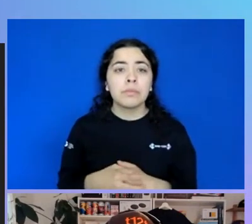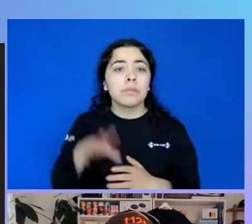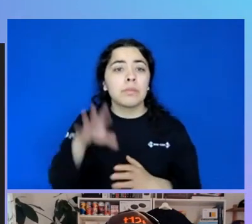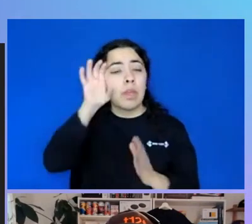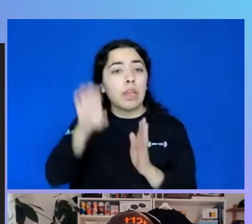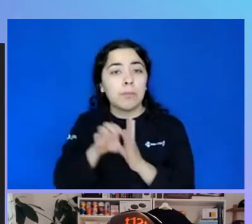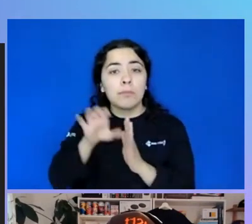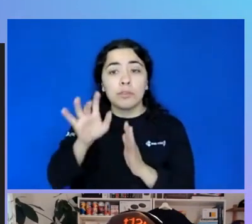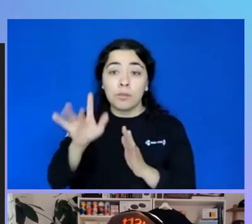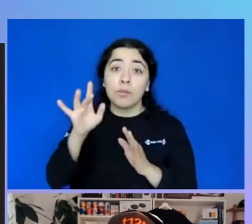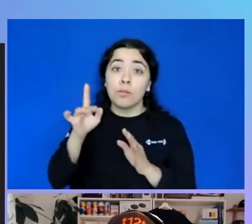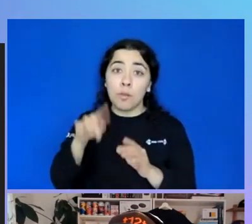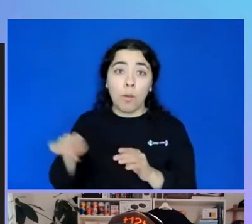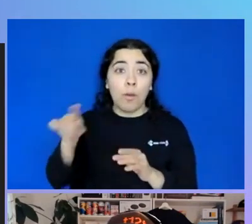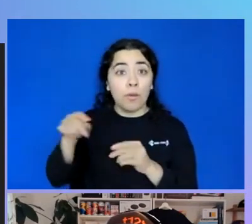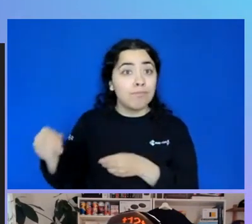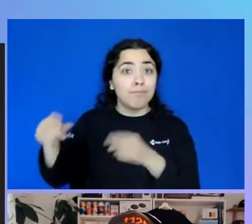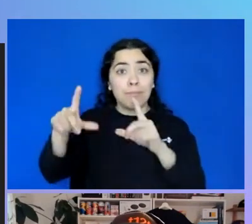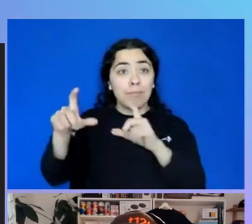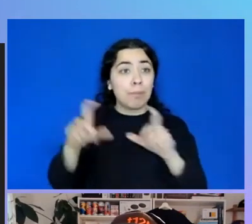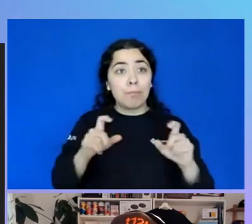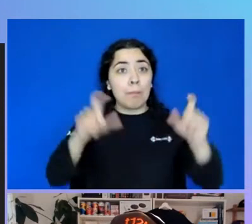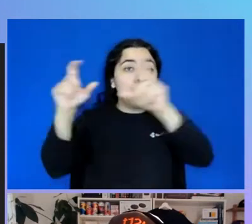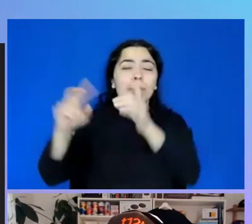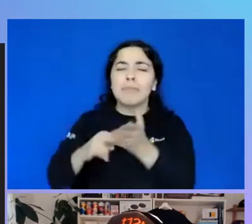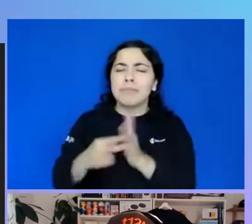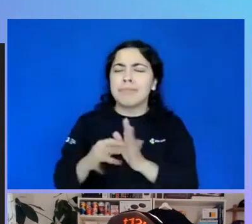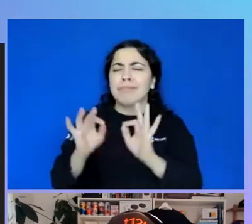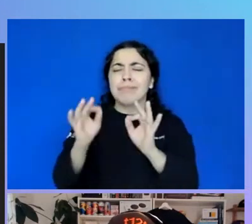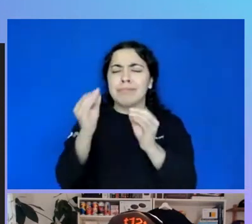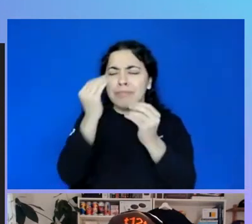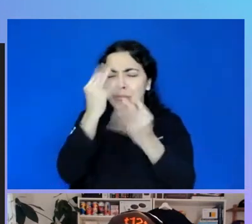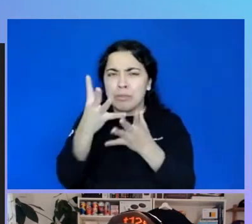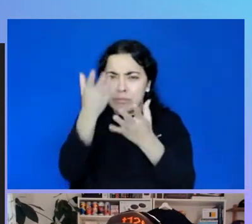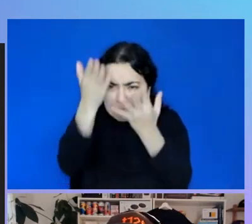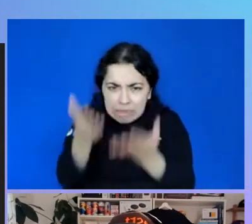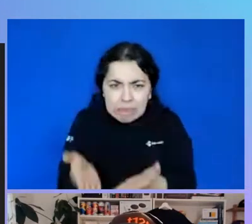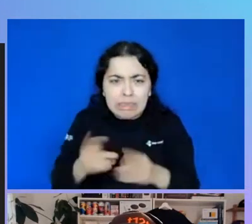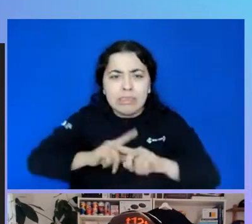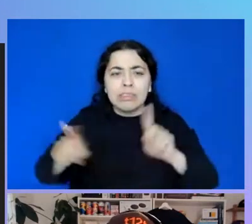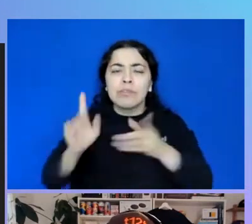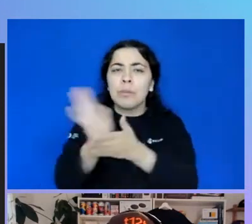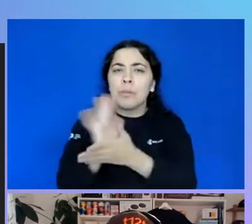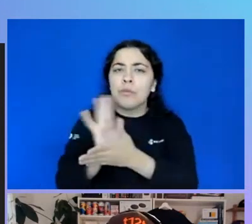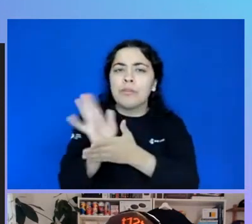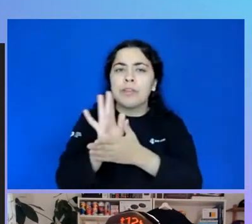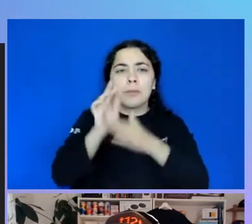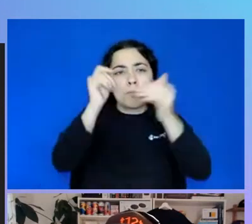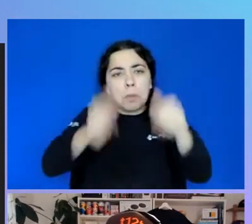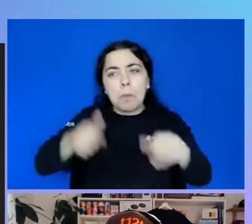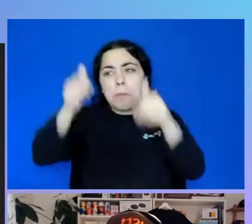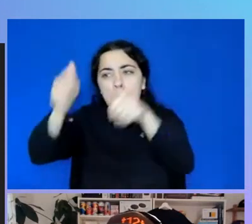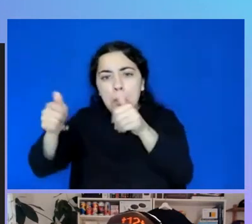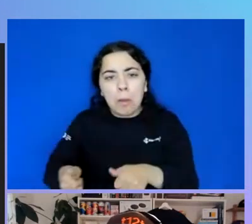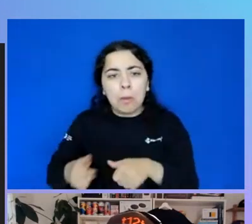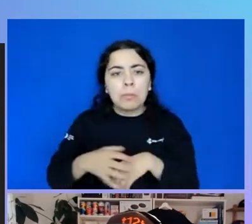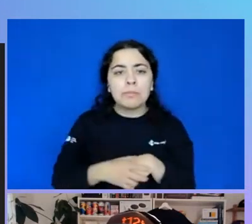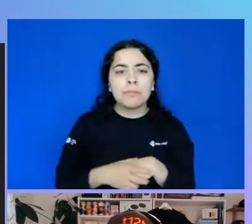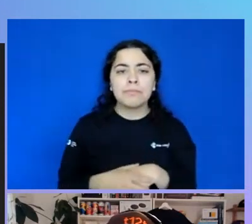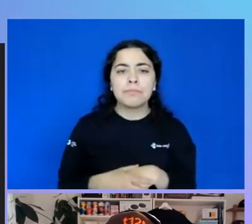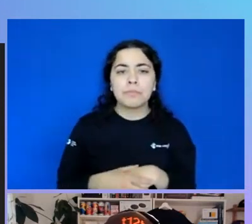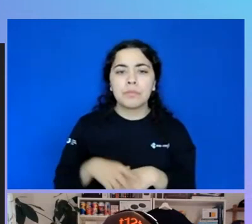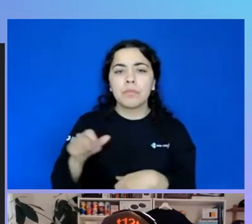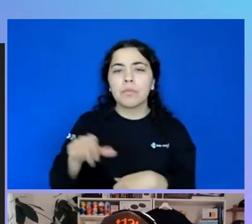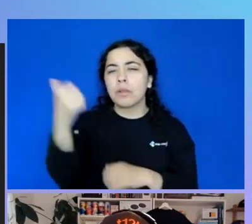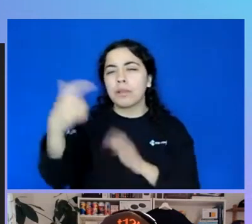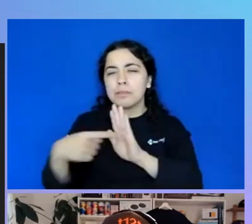oh, there's a lot of information here, different movie posters. And the example of alt text face was for the